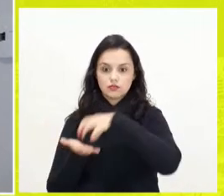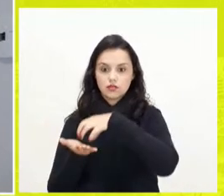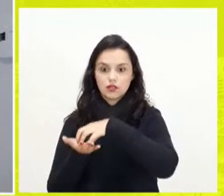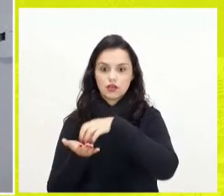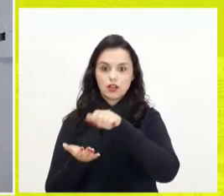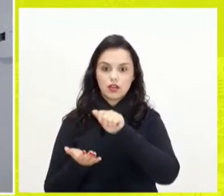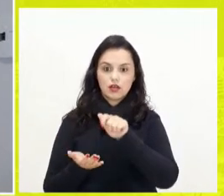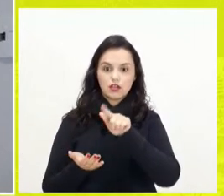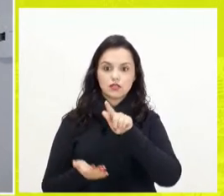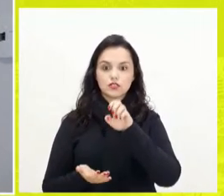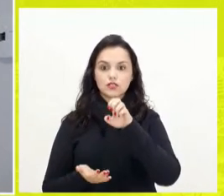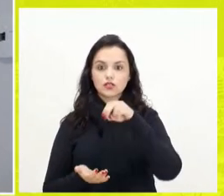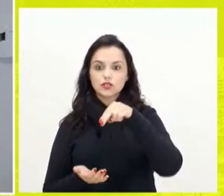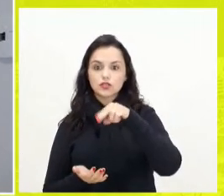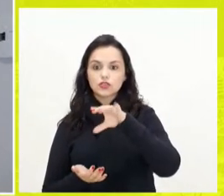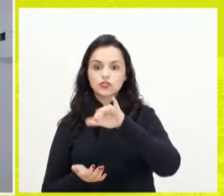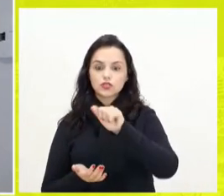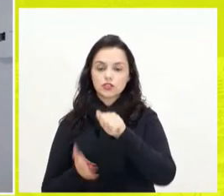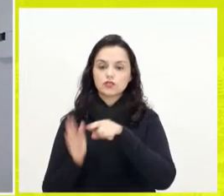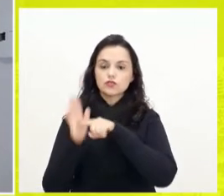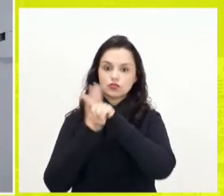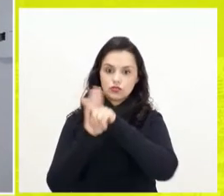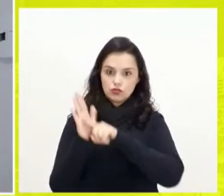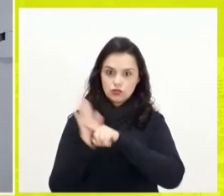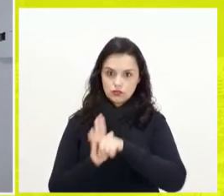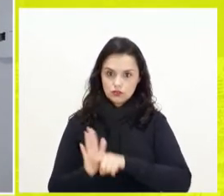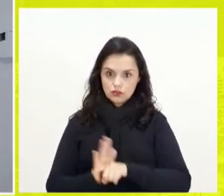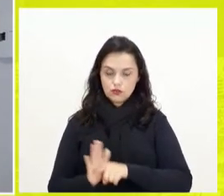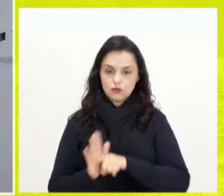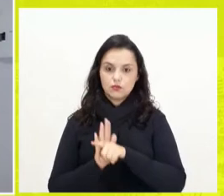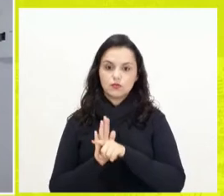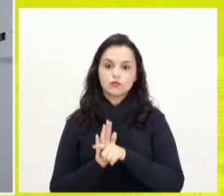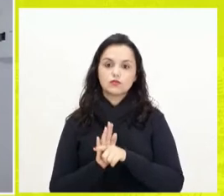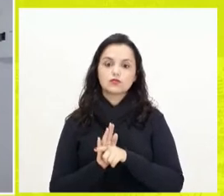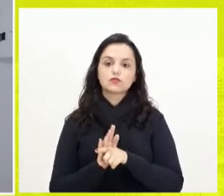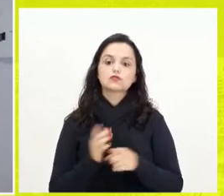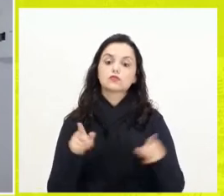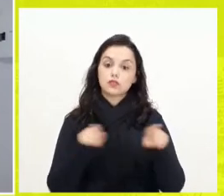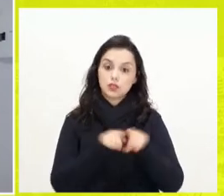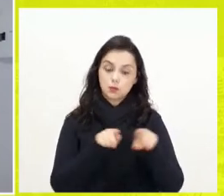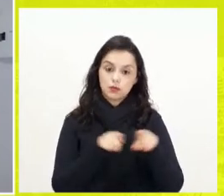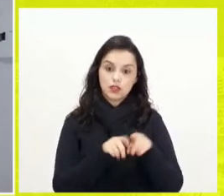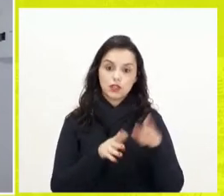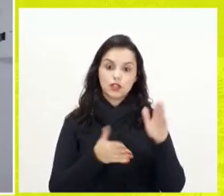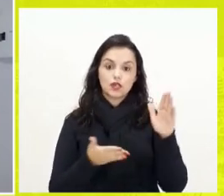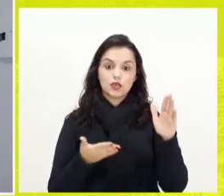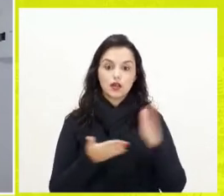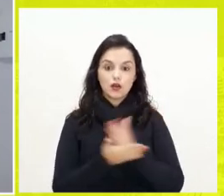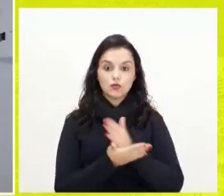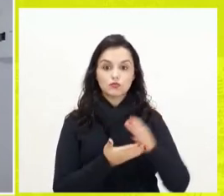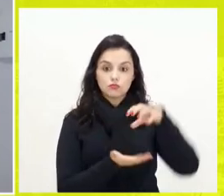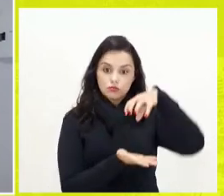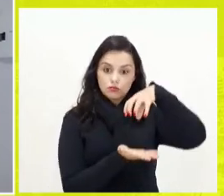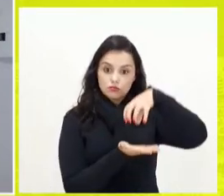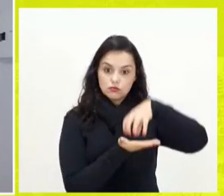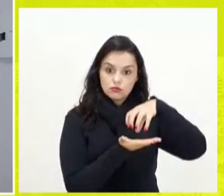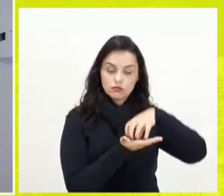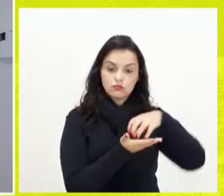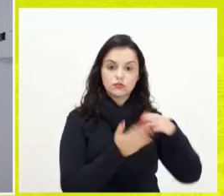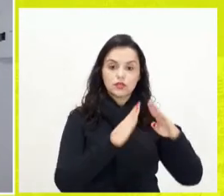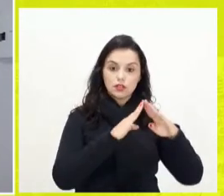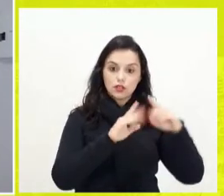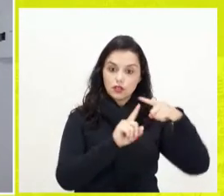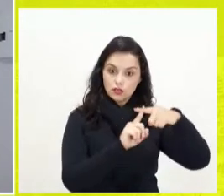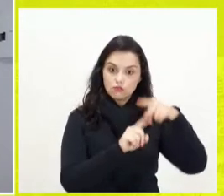agencies affect factors and he also mentioned in religious institutions i'd like